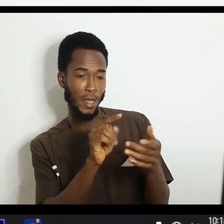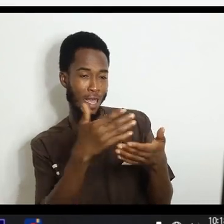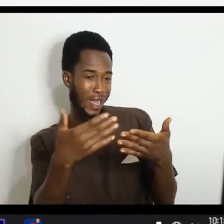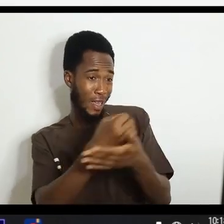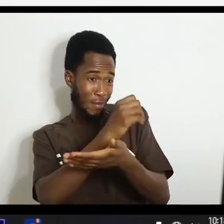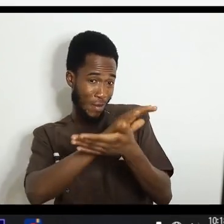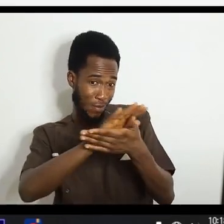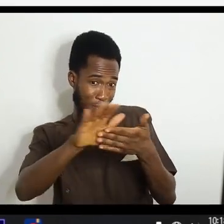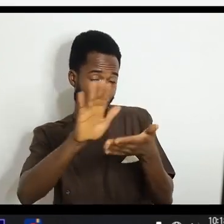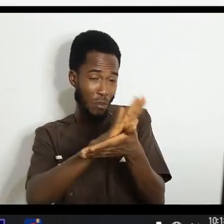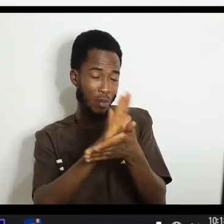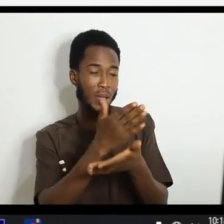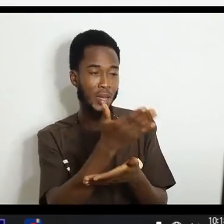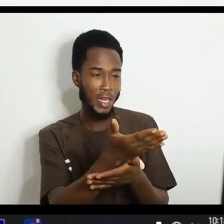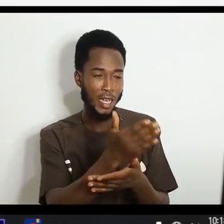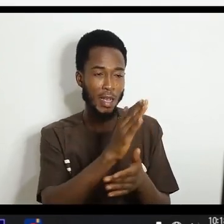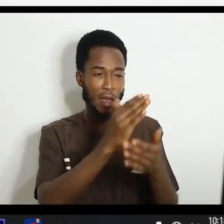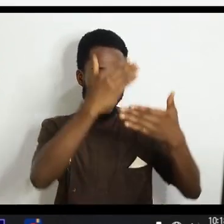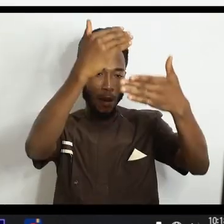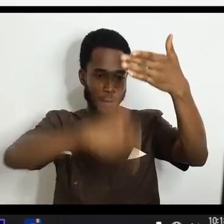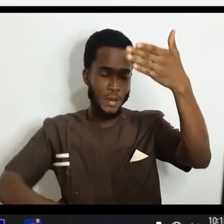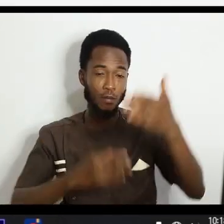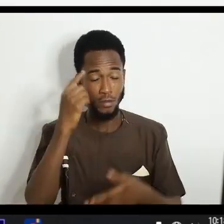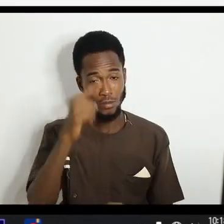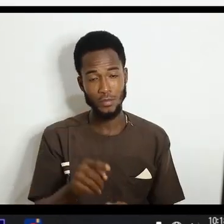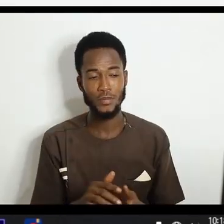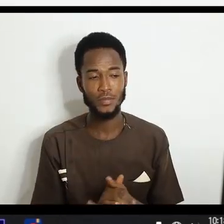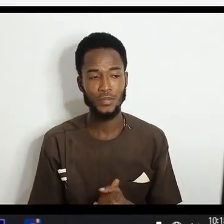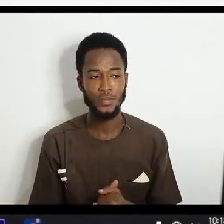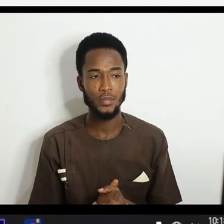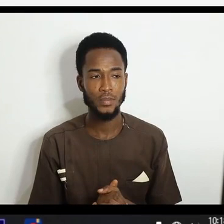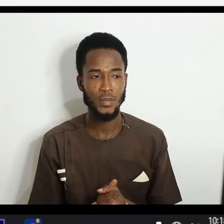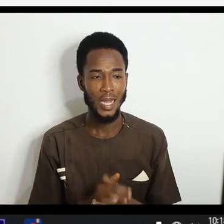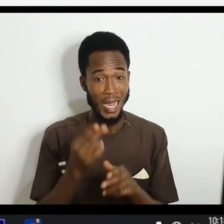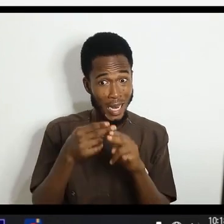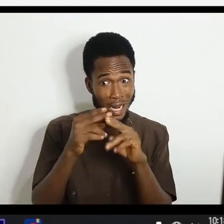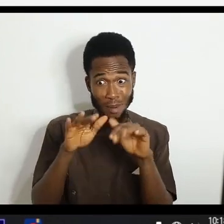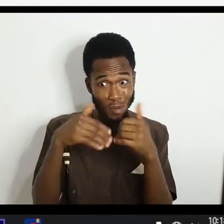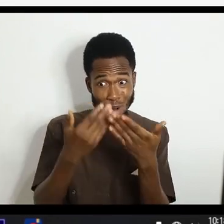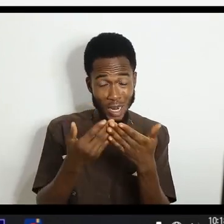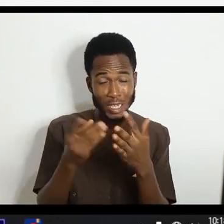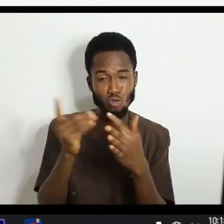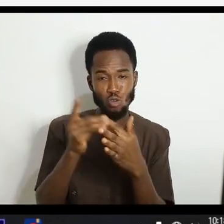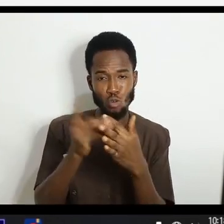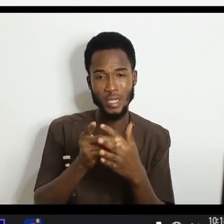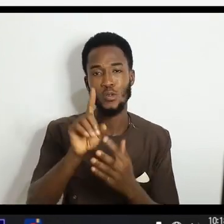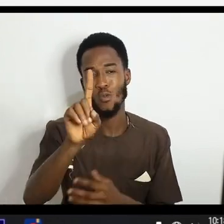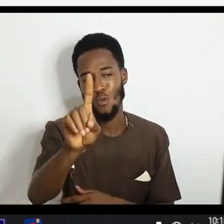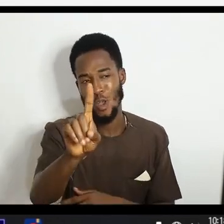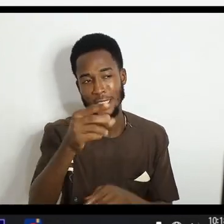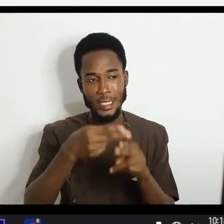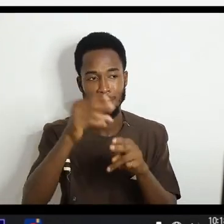here, as well as, and your document have been created. And the name that they have given to this document is